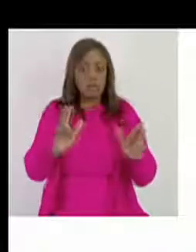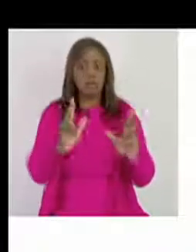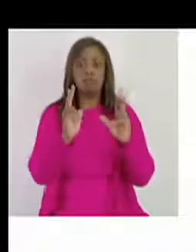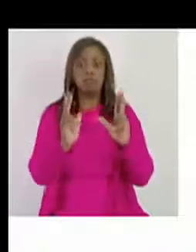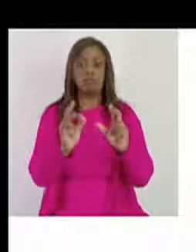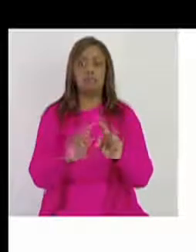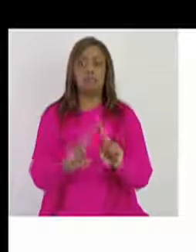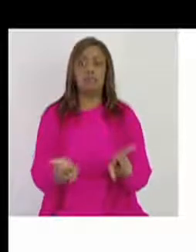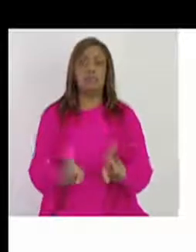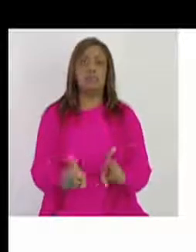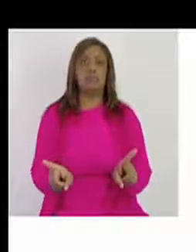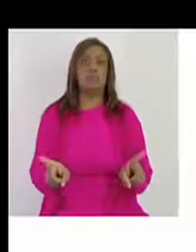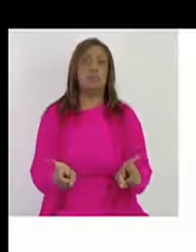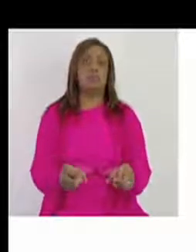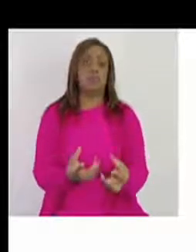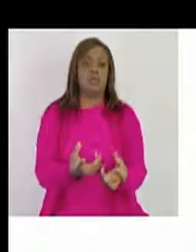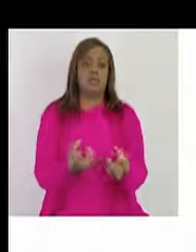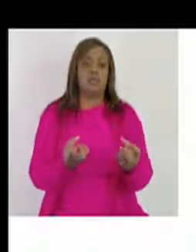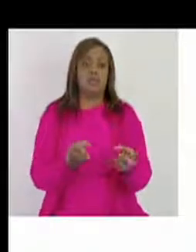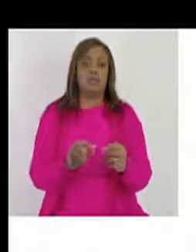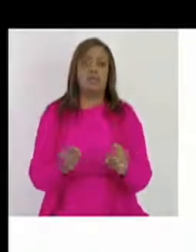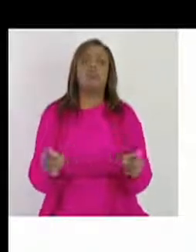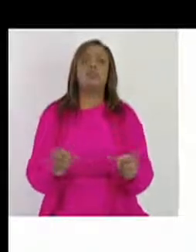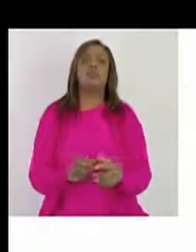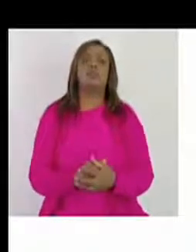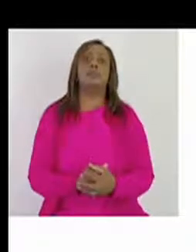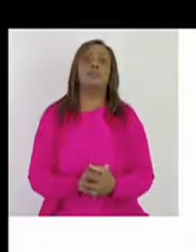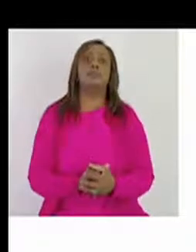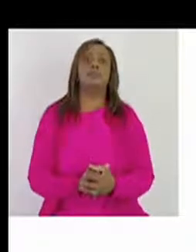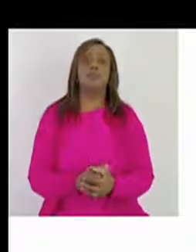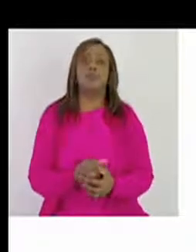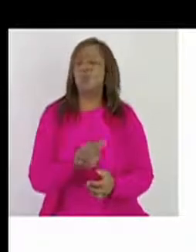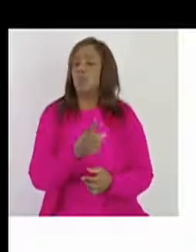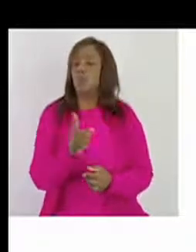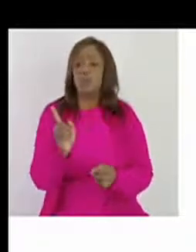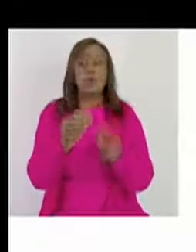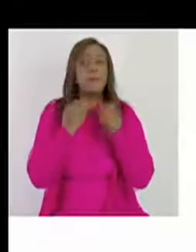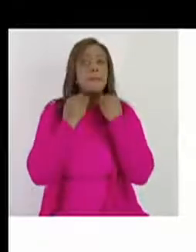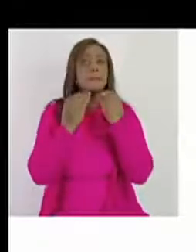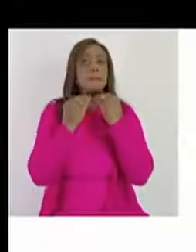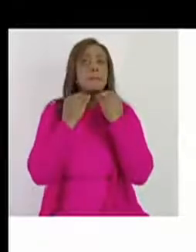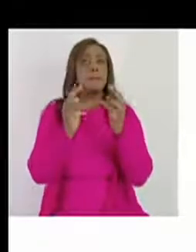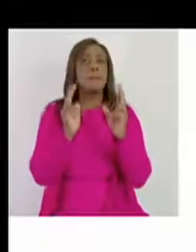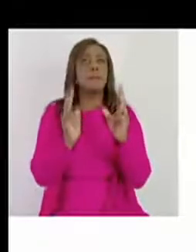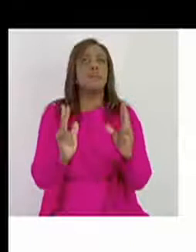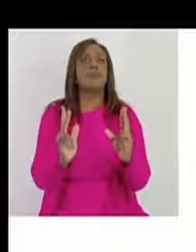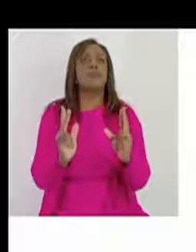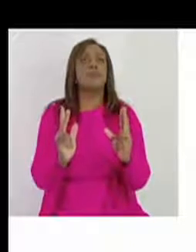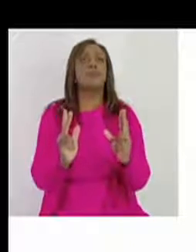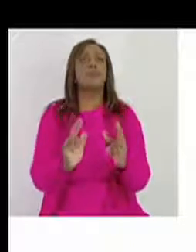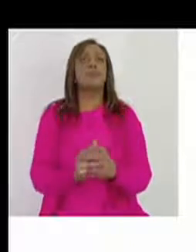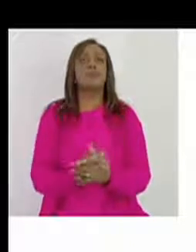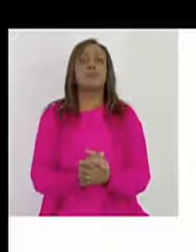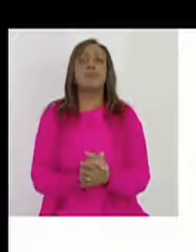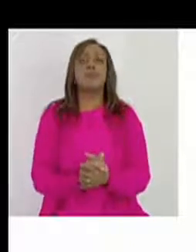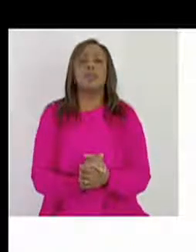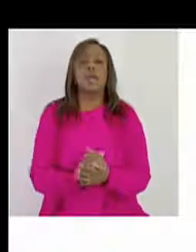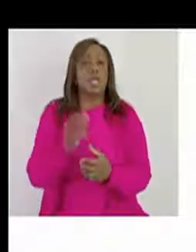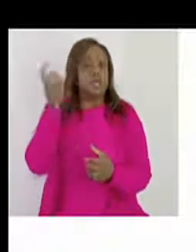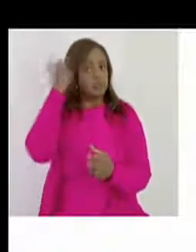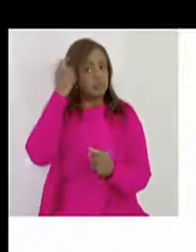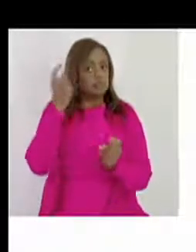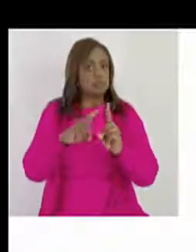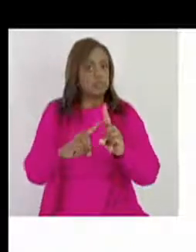unique, and that everyone is relevant. We all have different beliefs